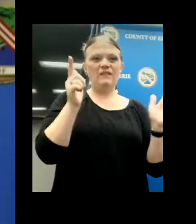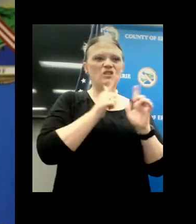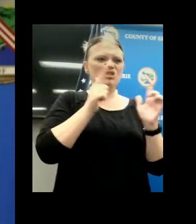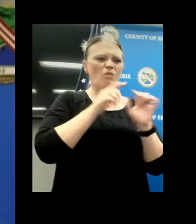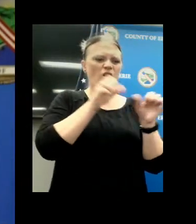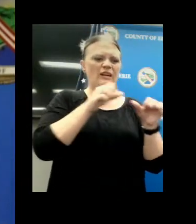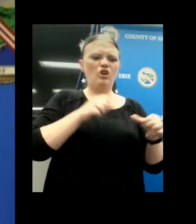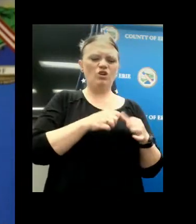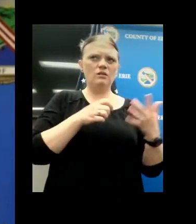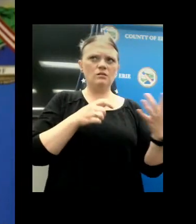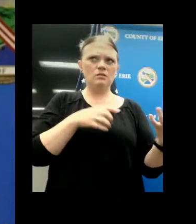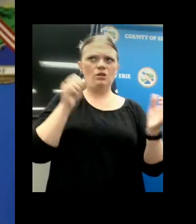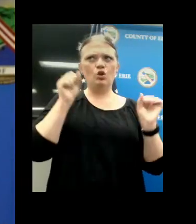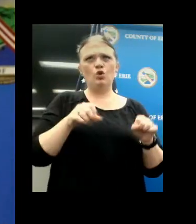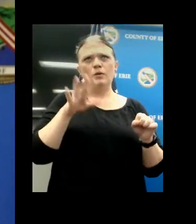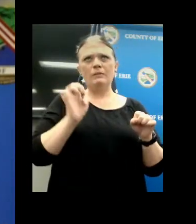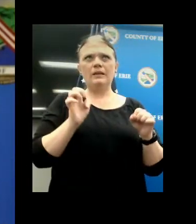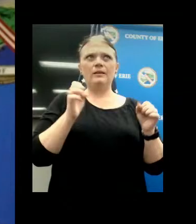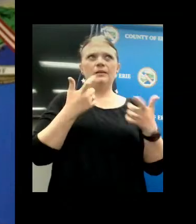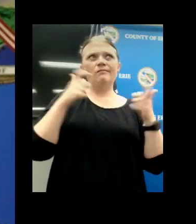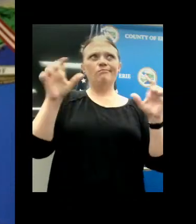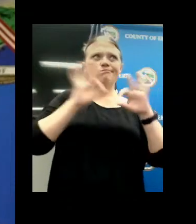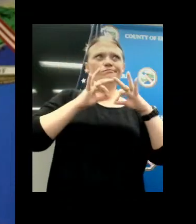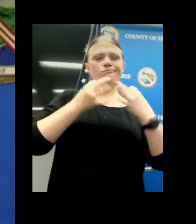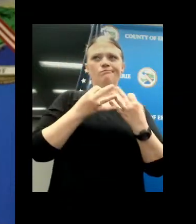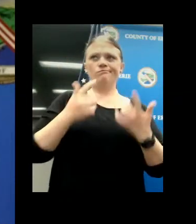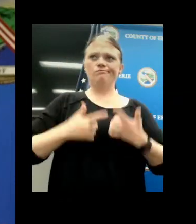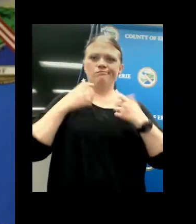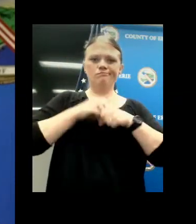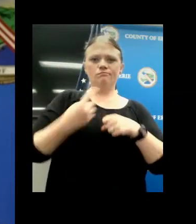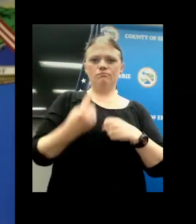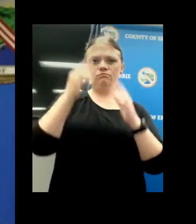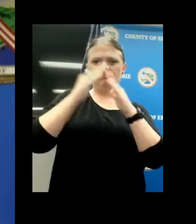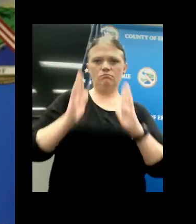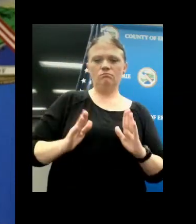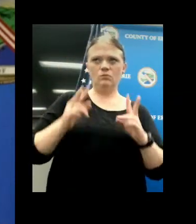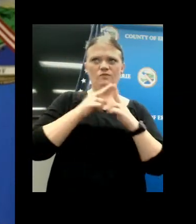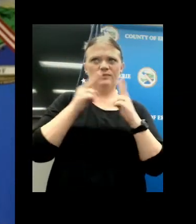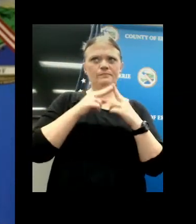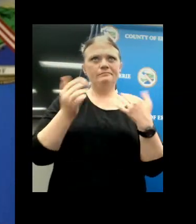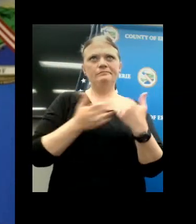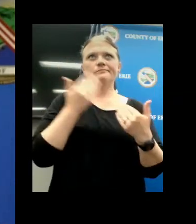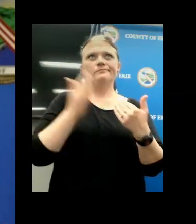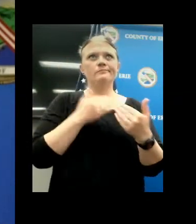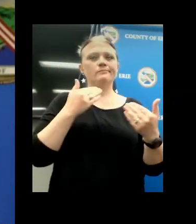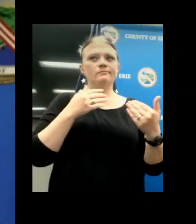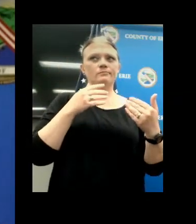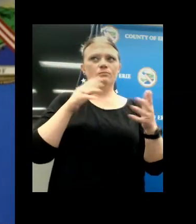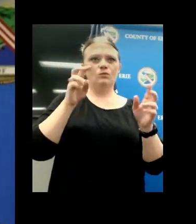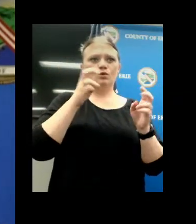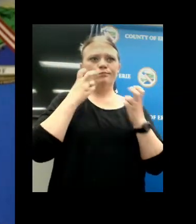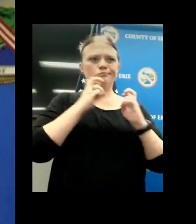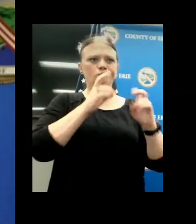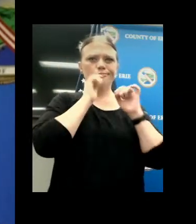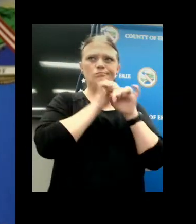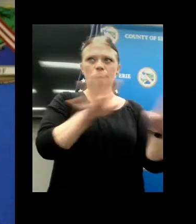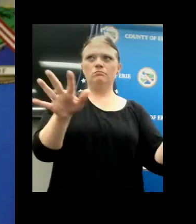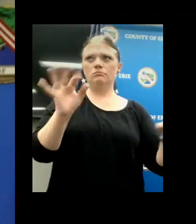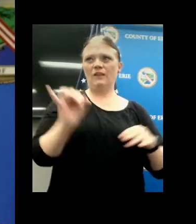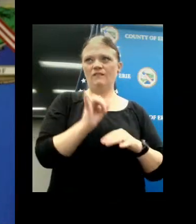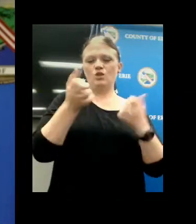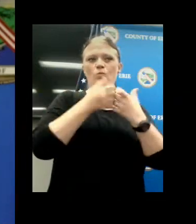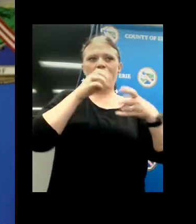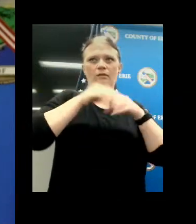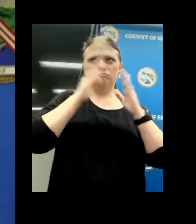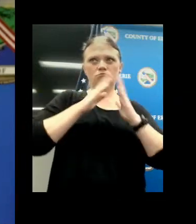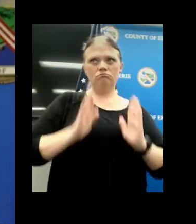smaller spaces, and there could be large families living in one home. So it's very easy to transmit infection